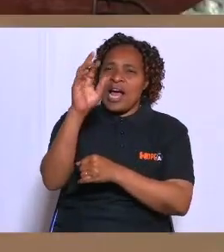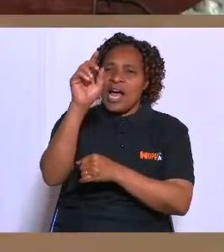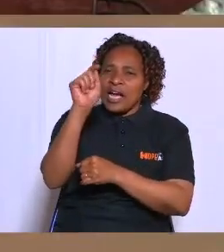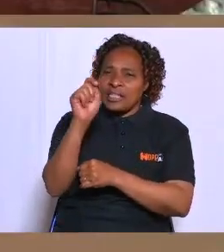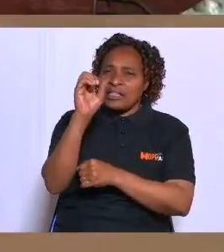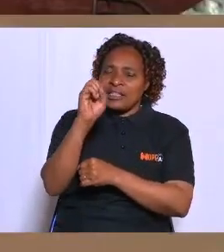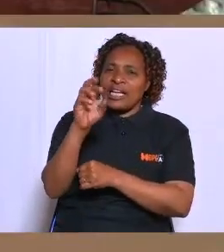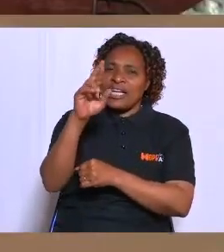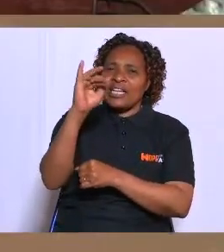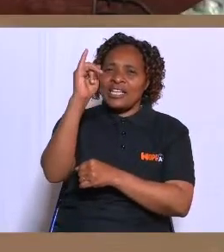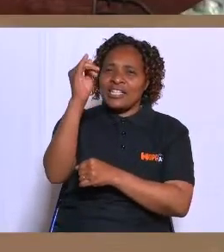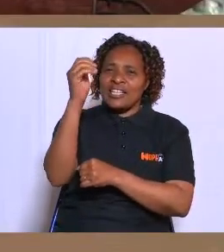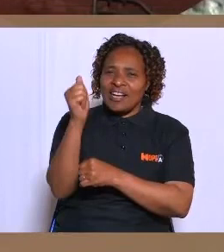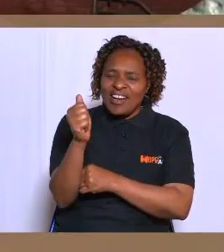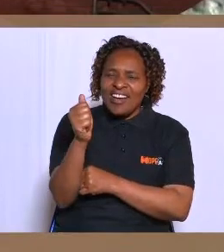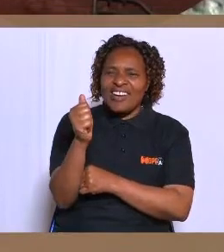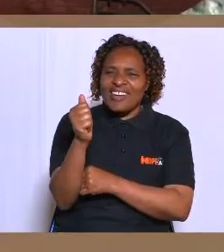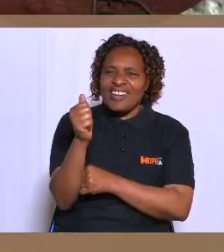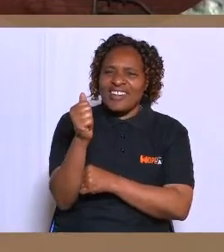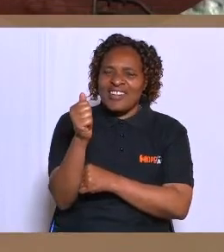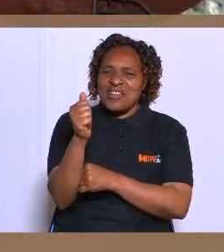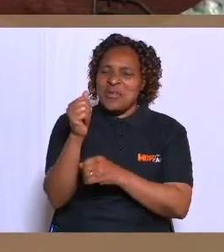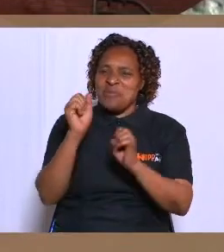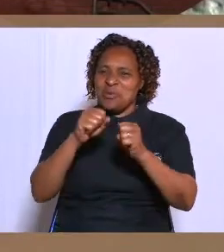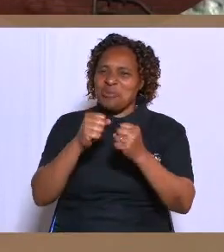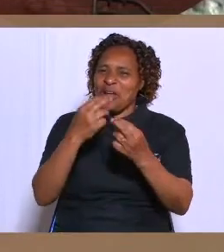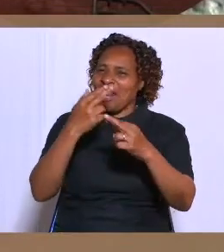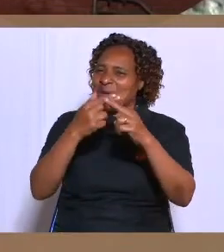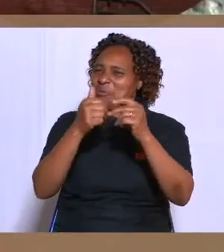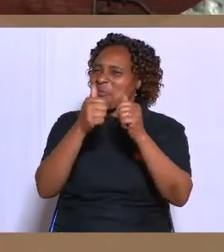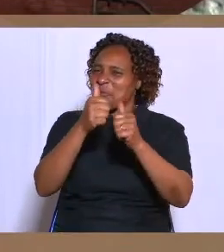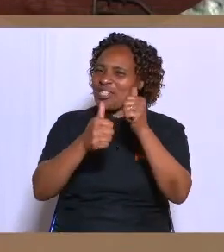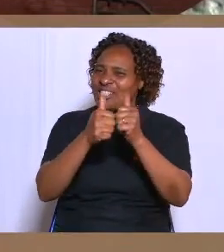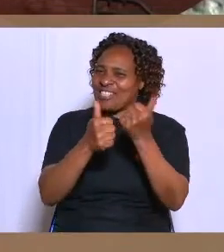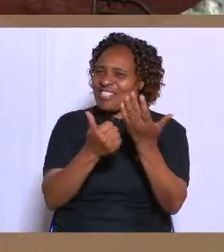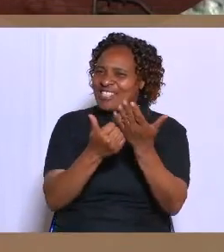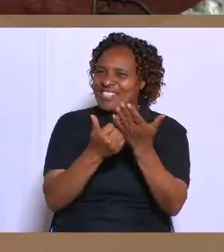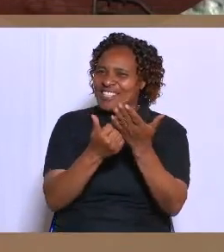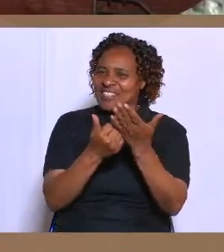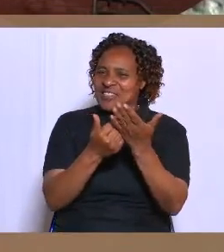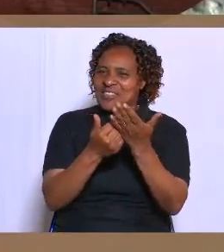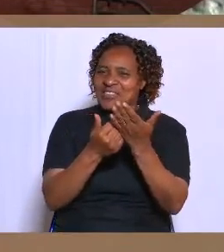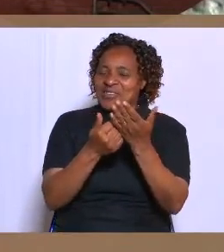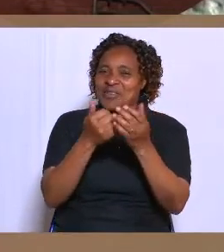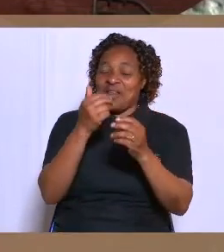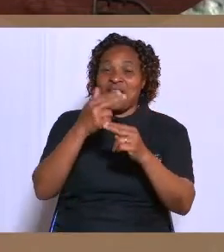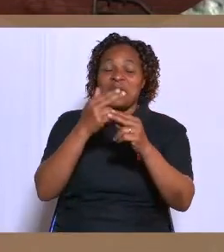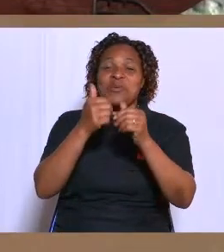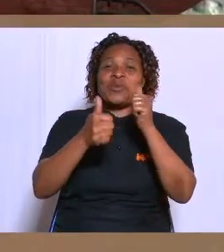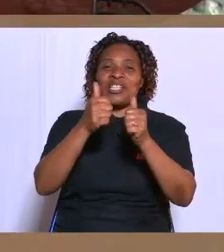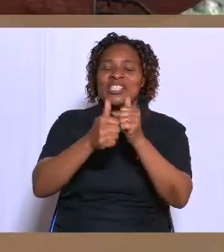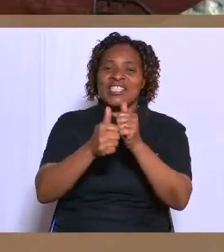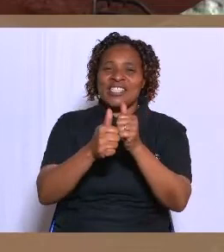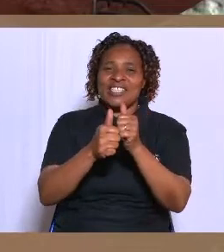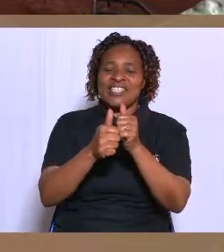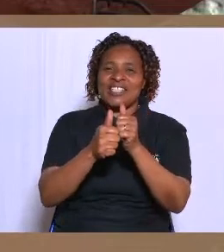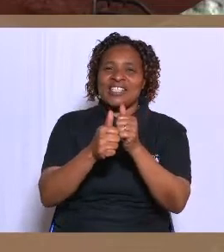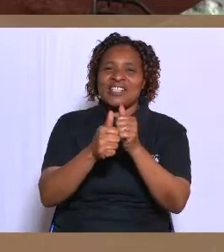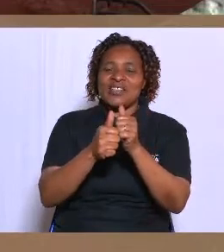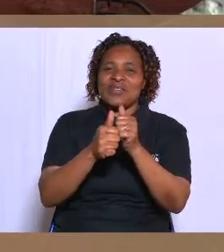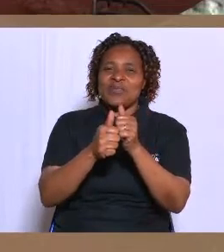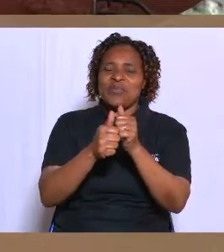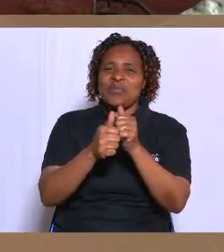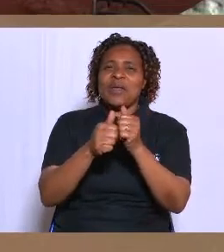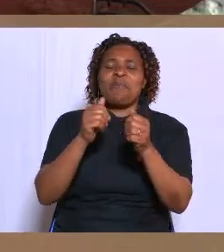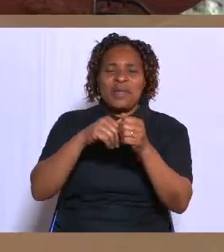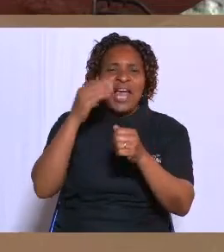kissili and how do I pronounce that properly how is it that's